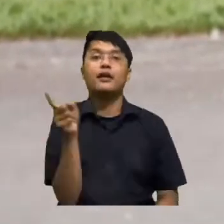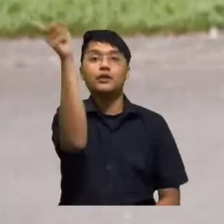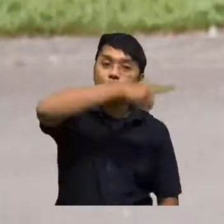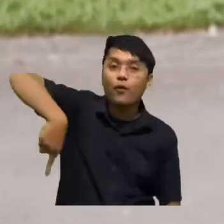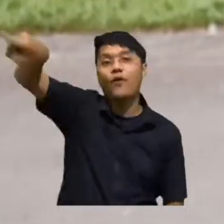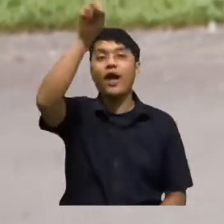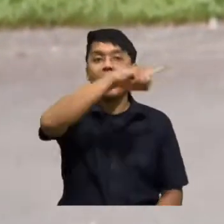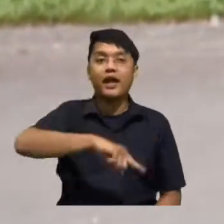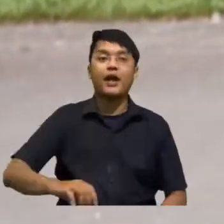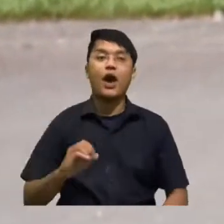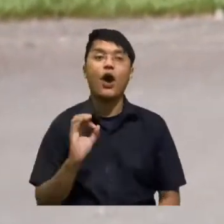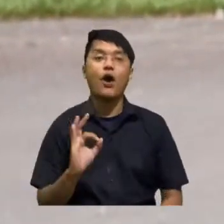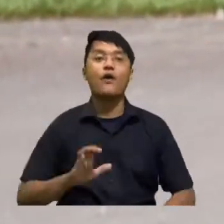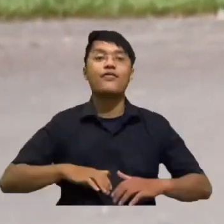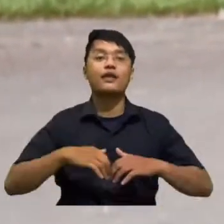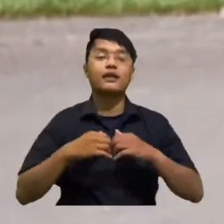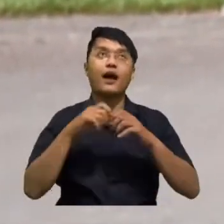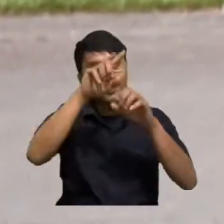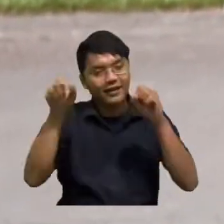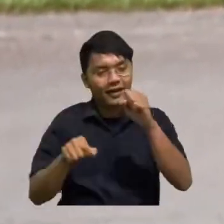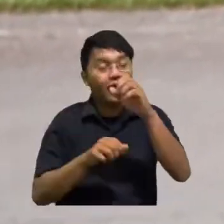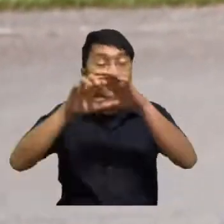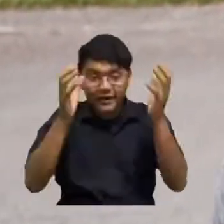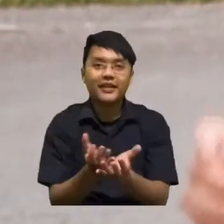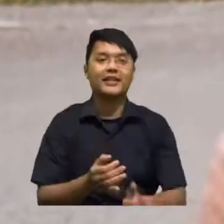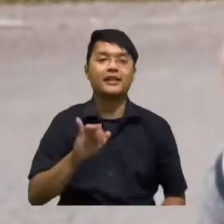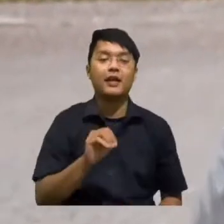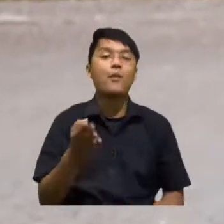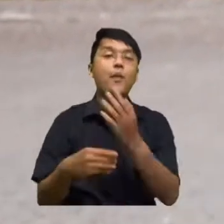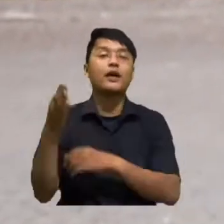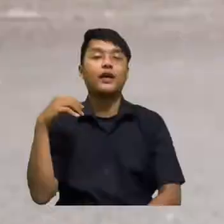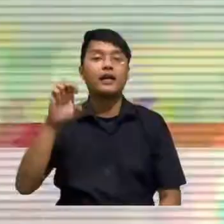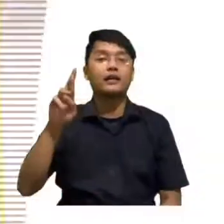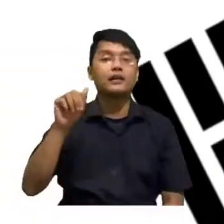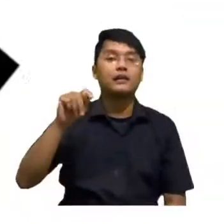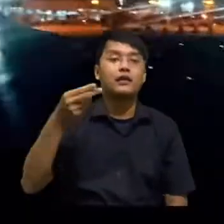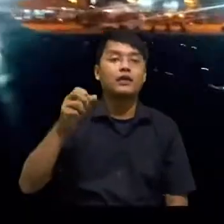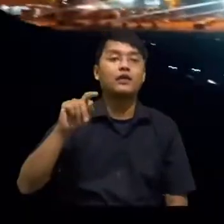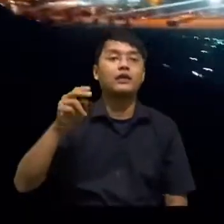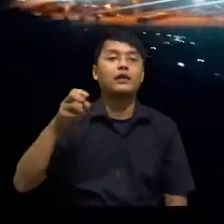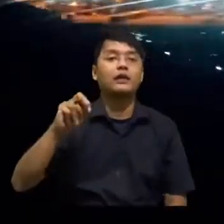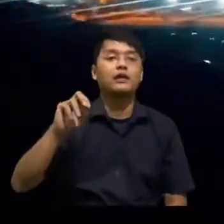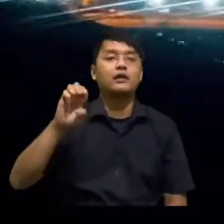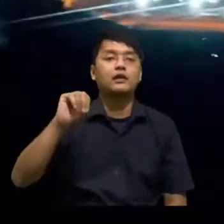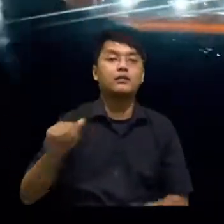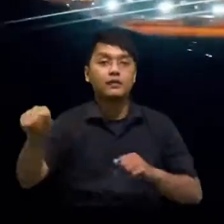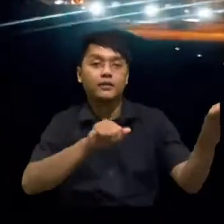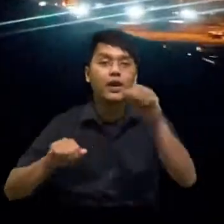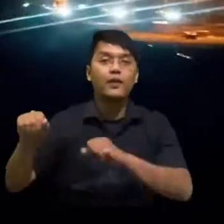circumference of the Earth is, based on Eratosthenes' experiments.